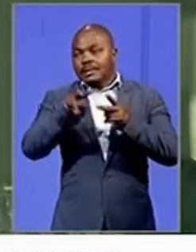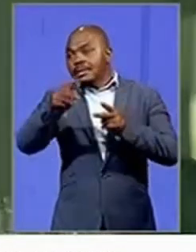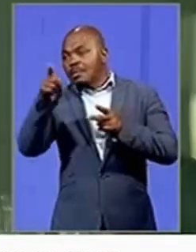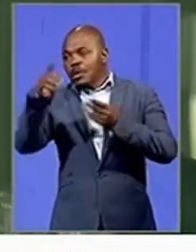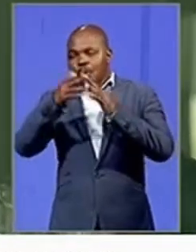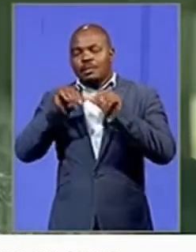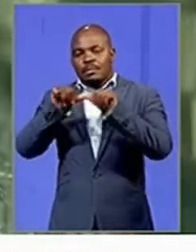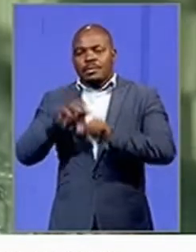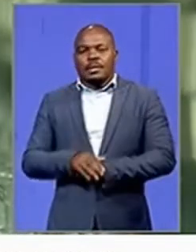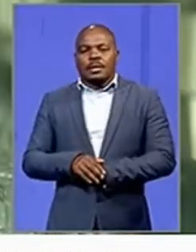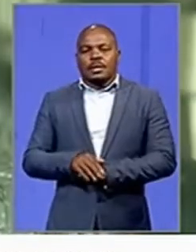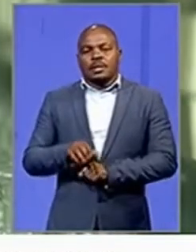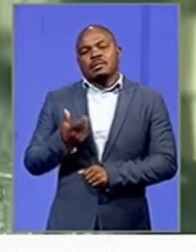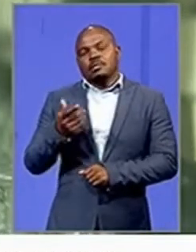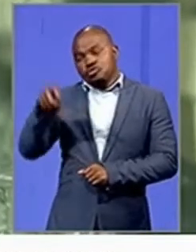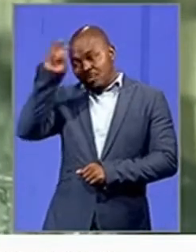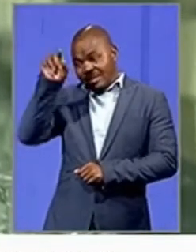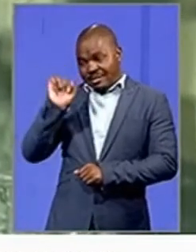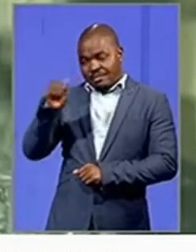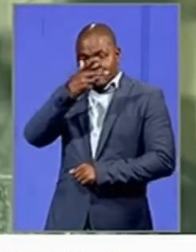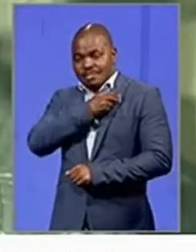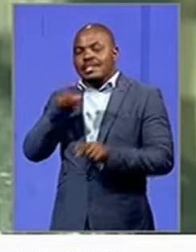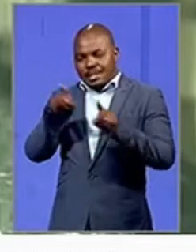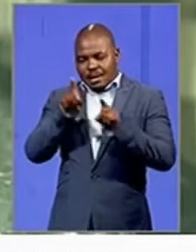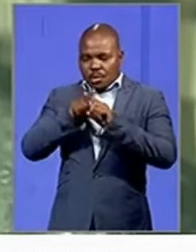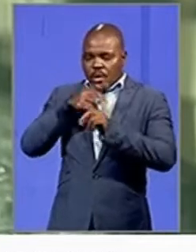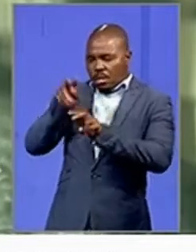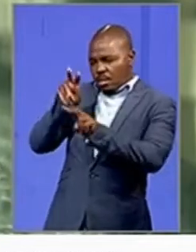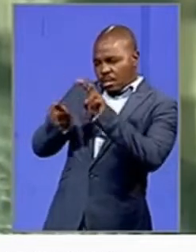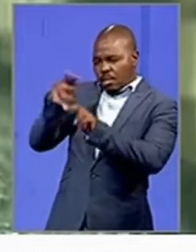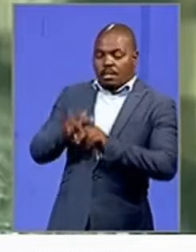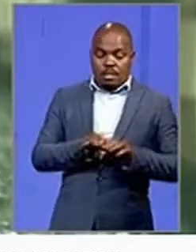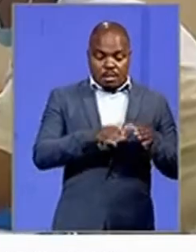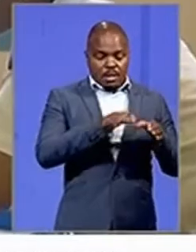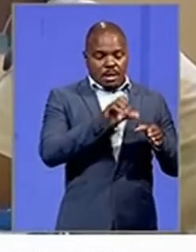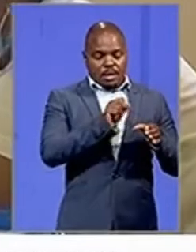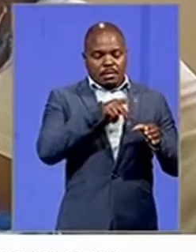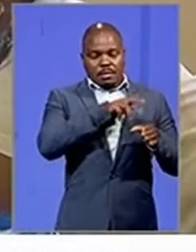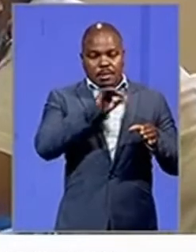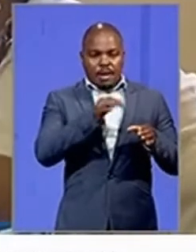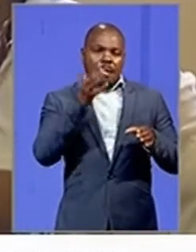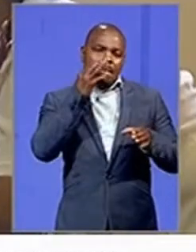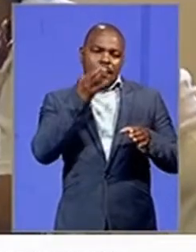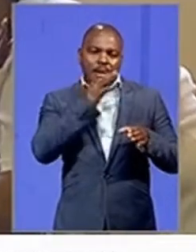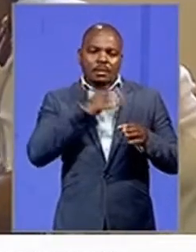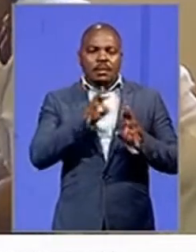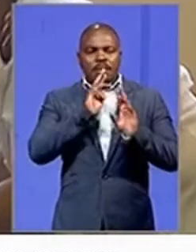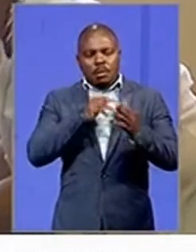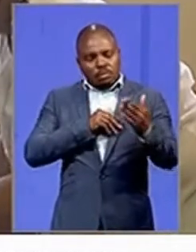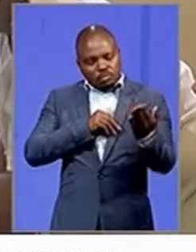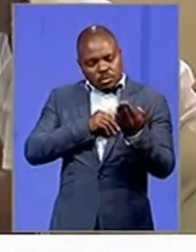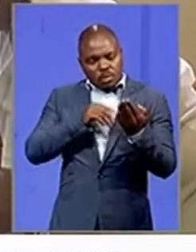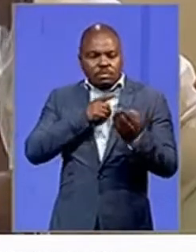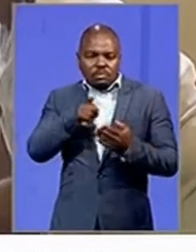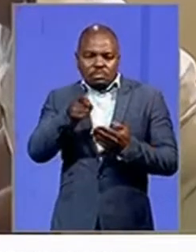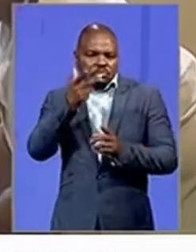Russian Sputnik V le yona e santse e sekasekwa. Ka fa go jelengwe SAHPRA e re e santse e ela dipegelo tlhoko morago ga